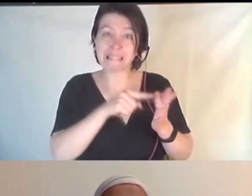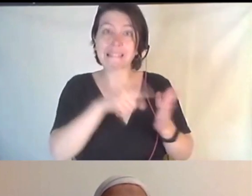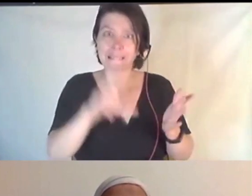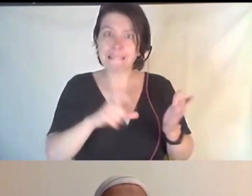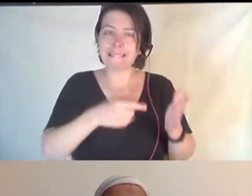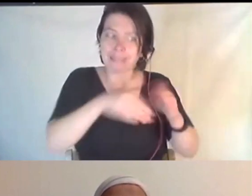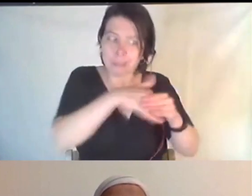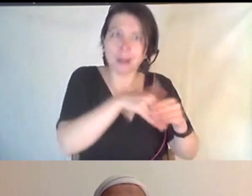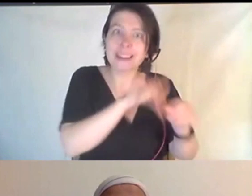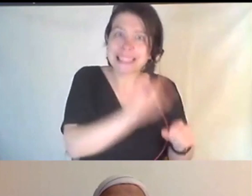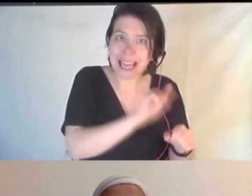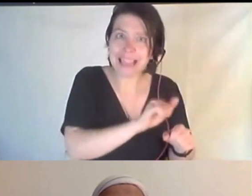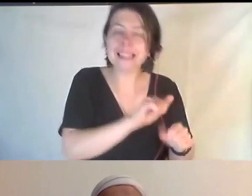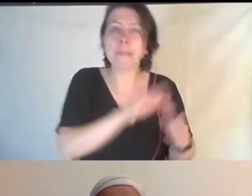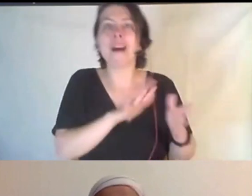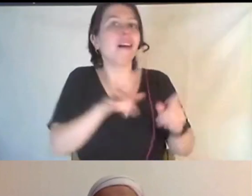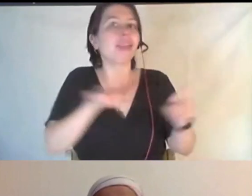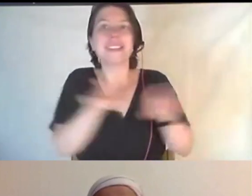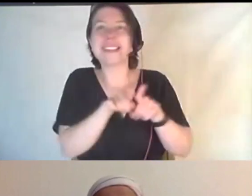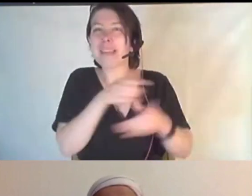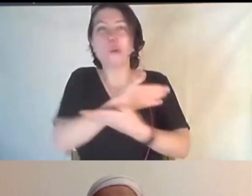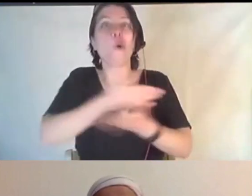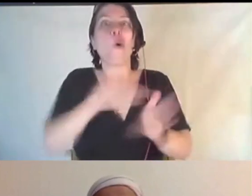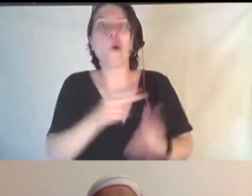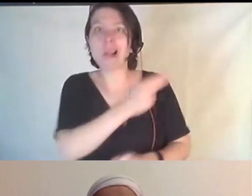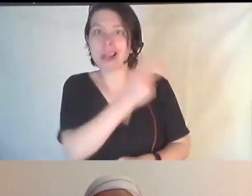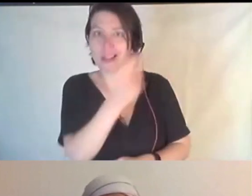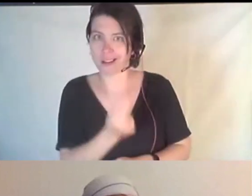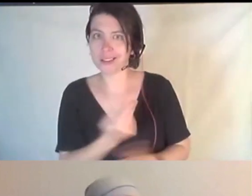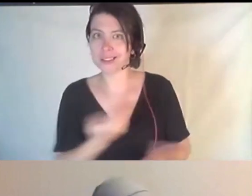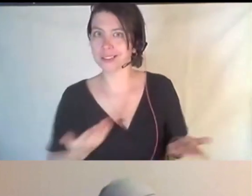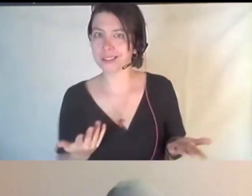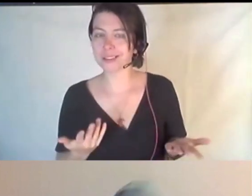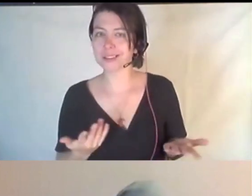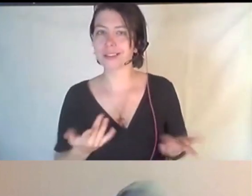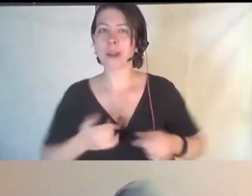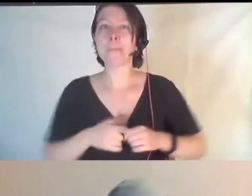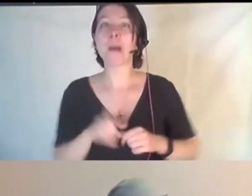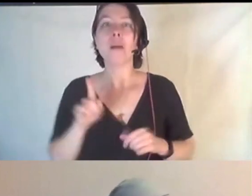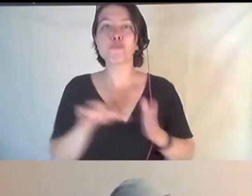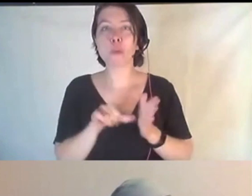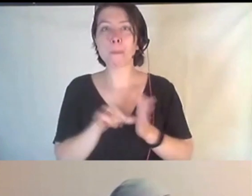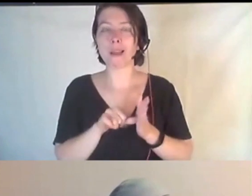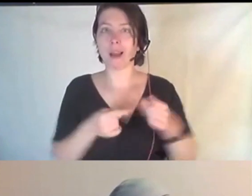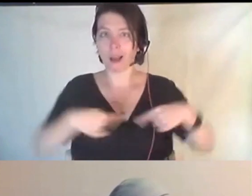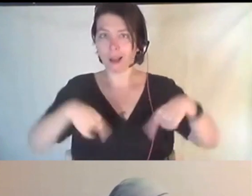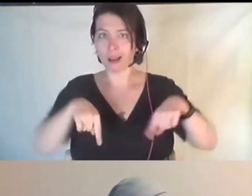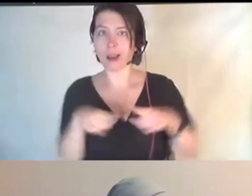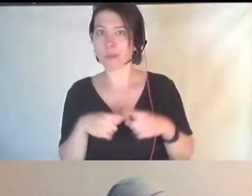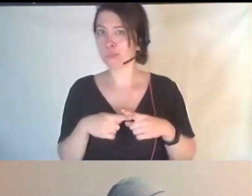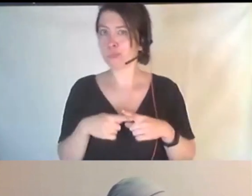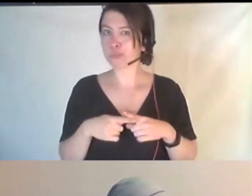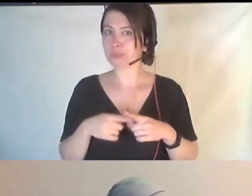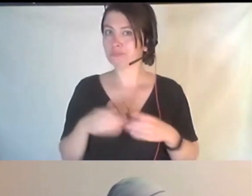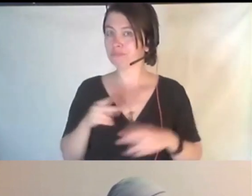have when we sort of approach partners within the sector is that there's always an assumption that